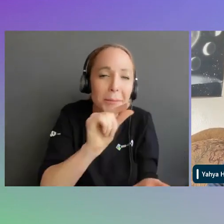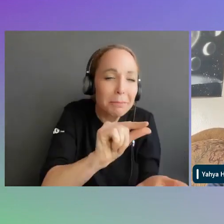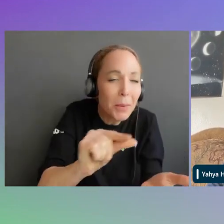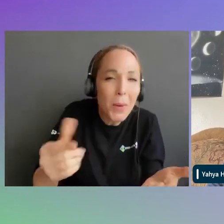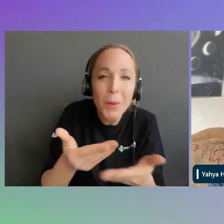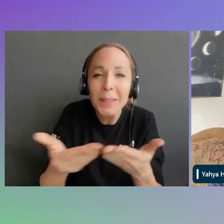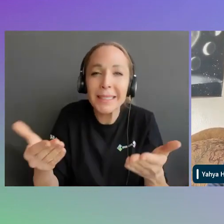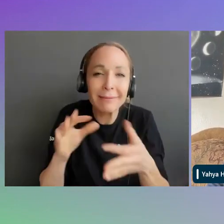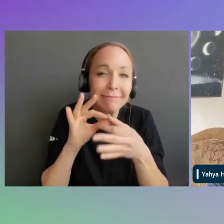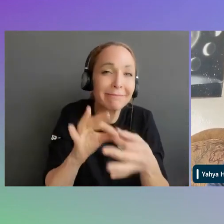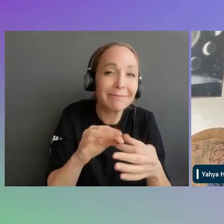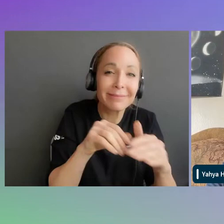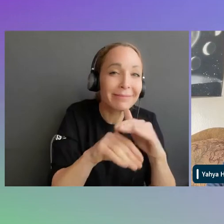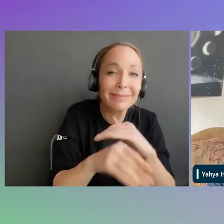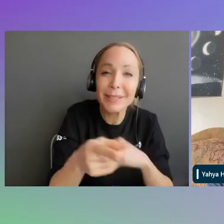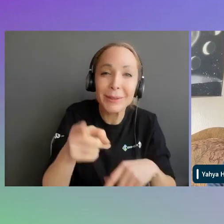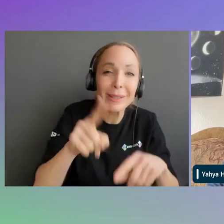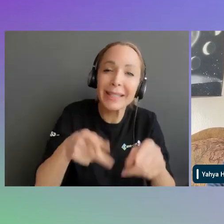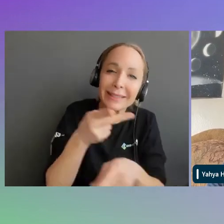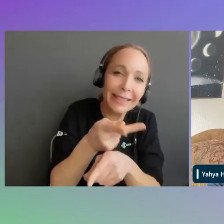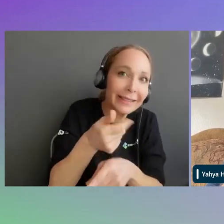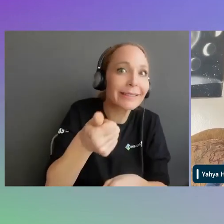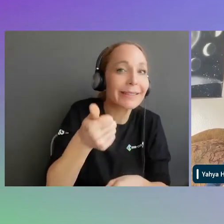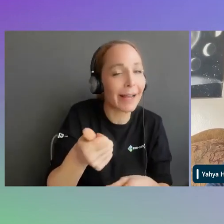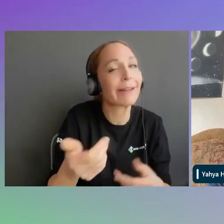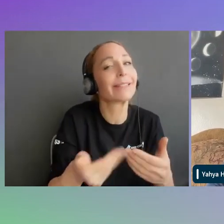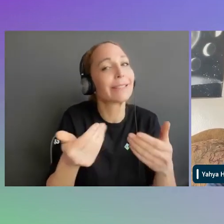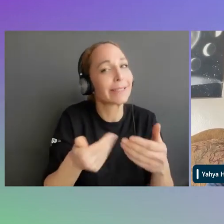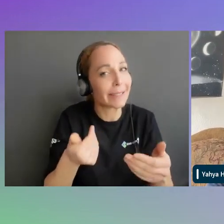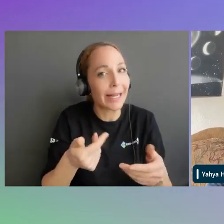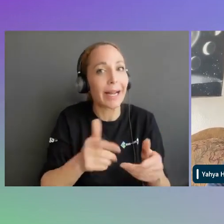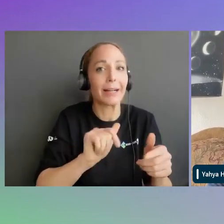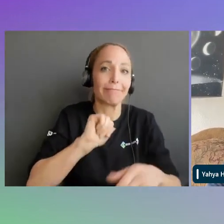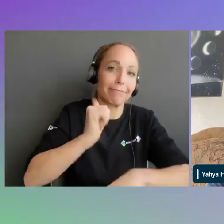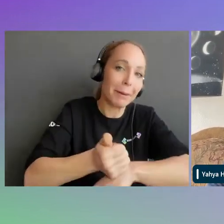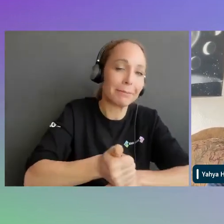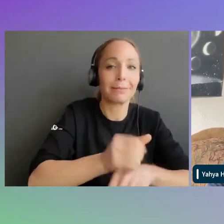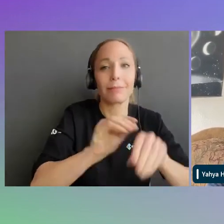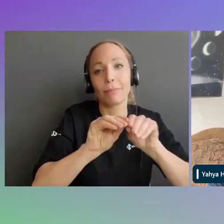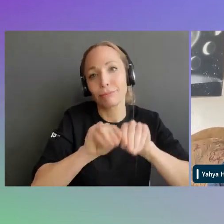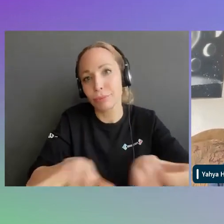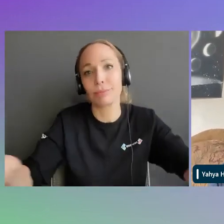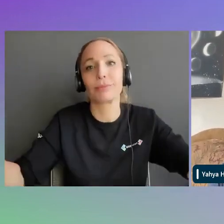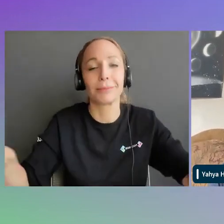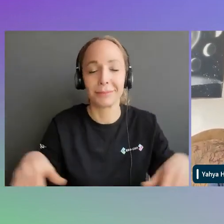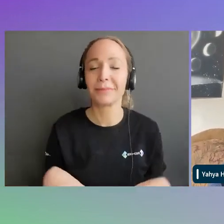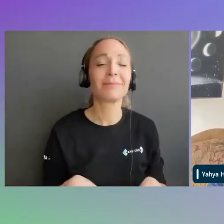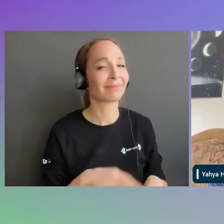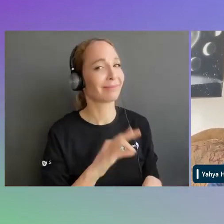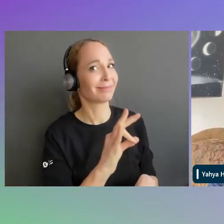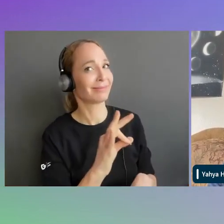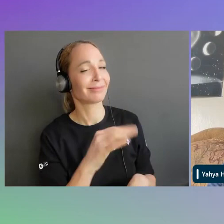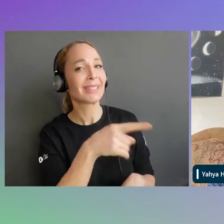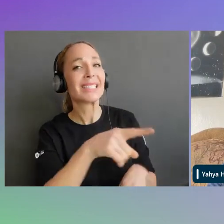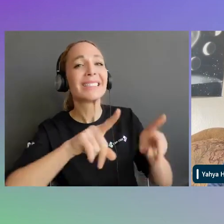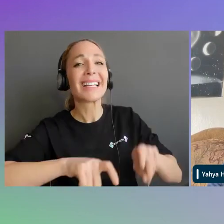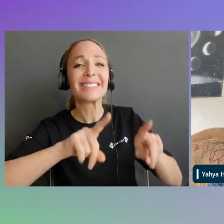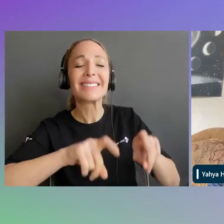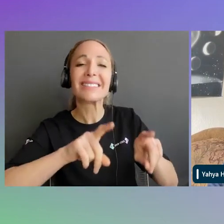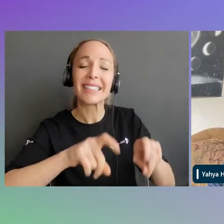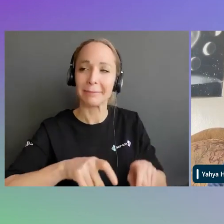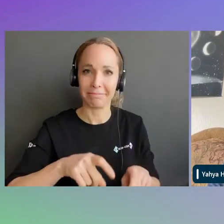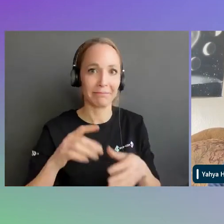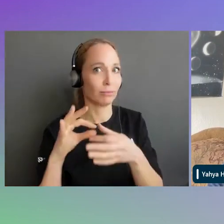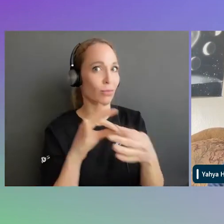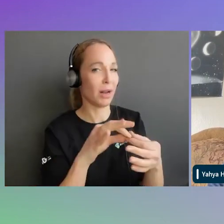Cool. And then speaking of testing, there was also a question about where does component testing fit